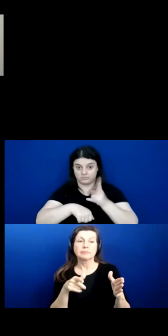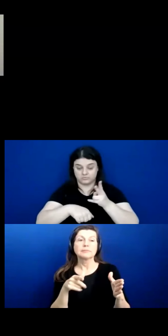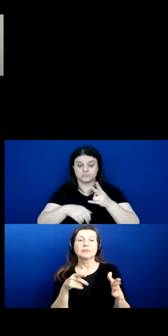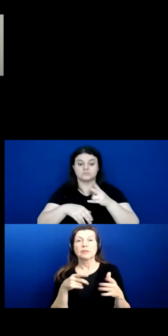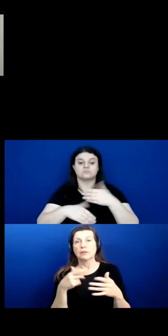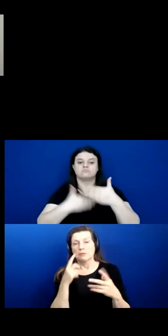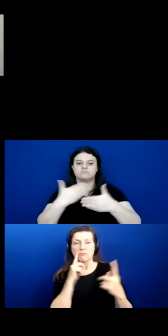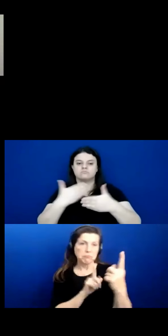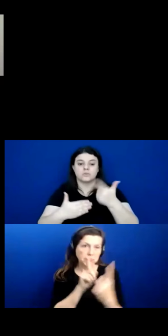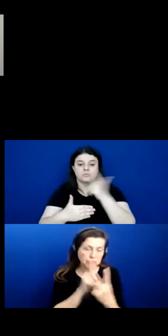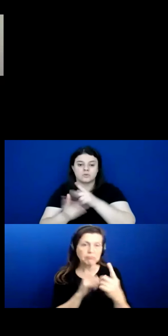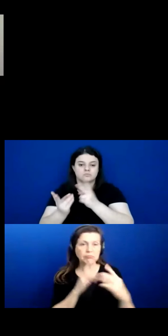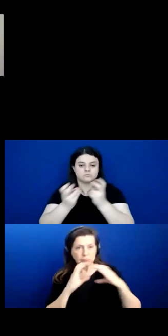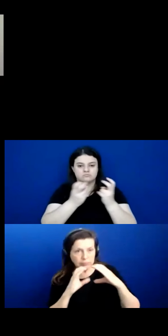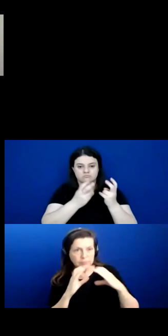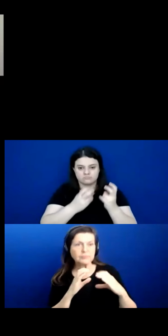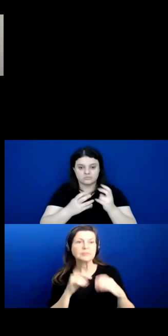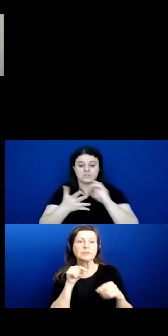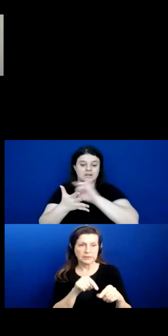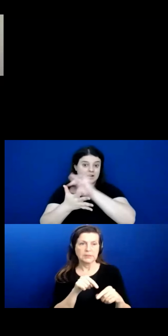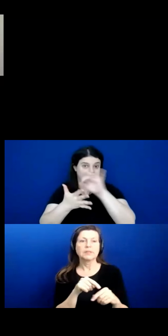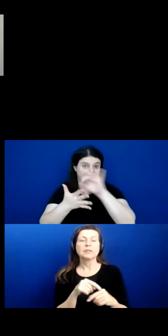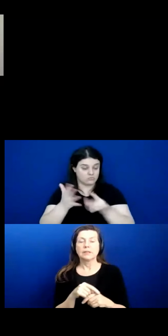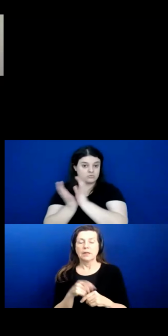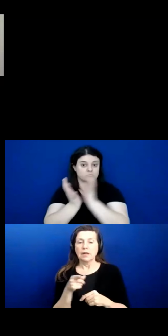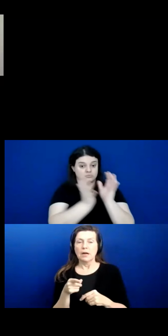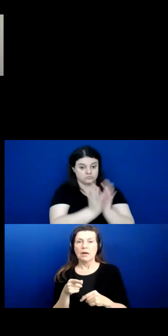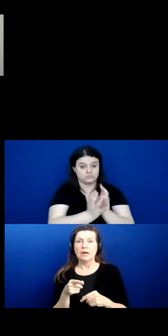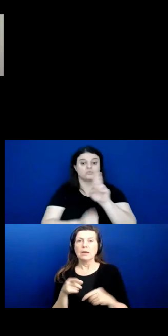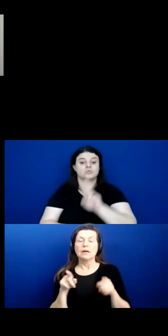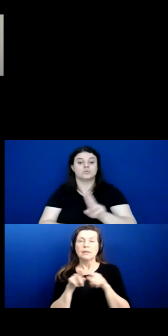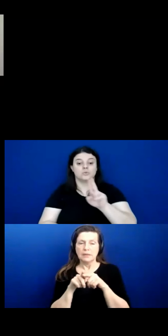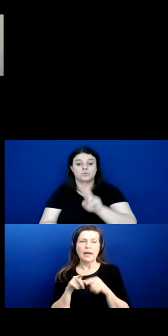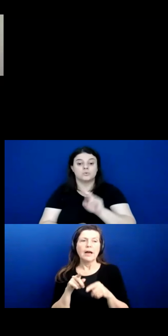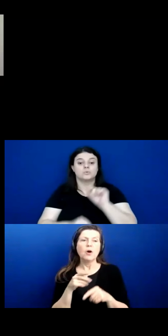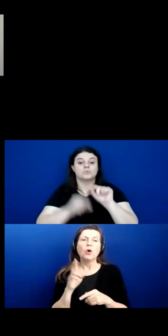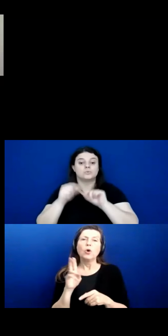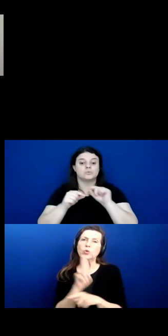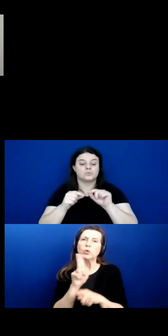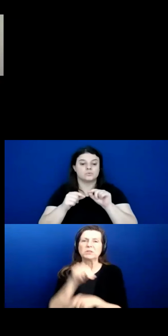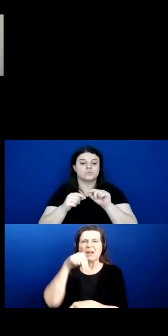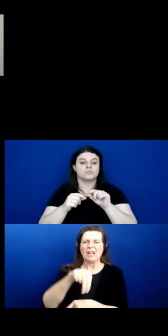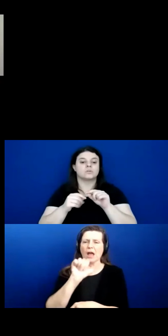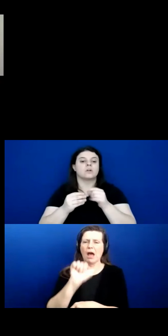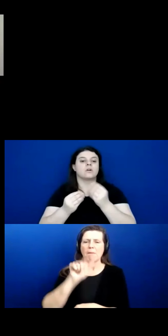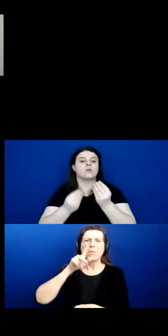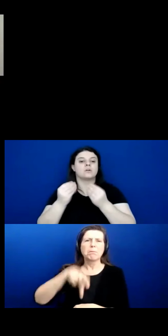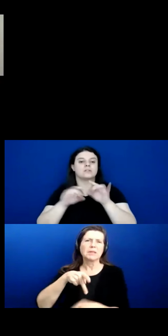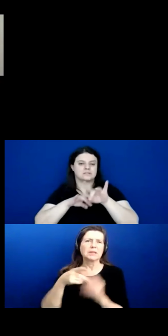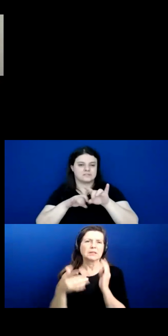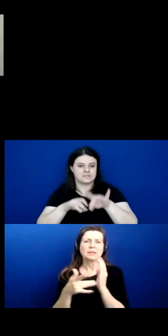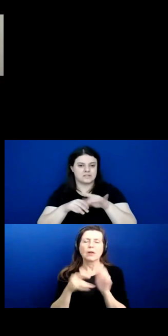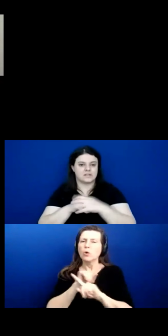sizes were calculated for each of these categories using the non-overlapping of all pair technique of Parker and